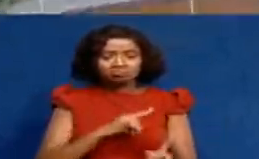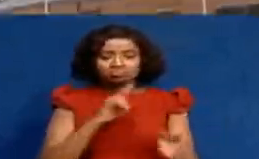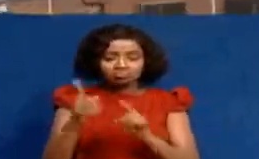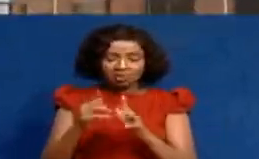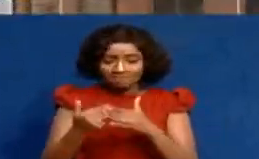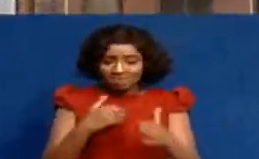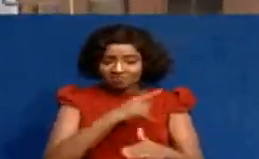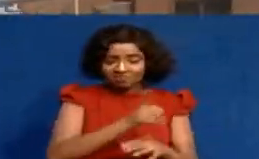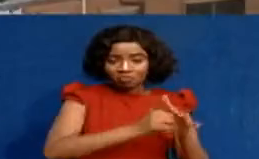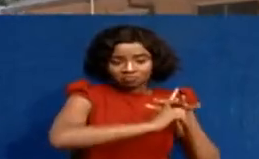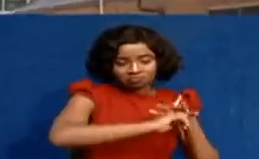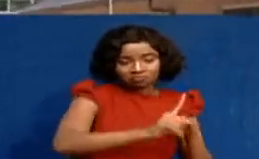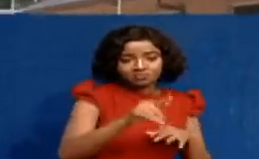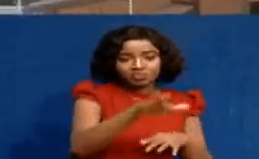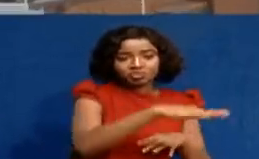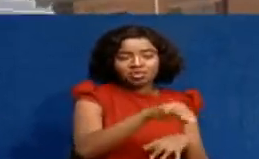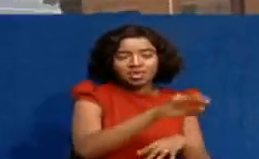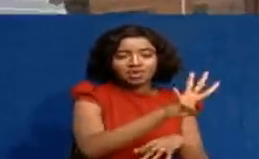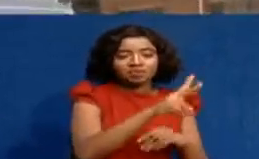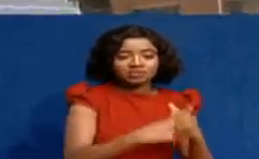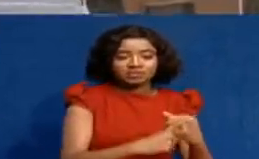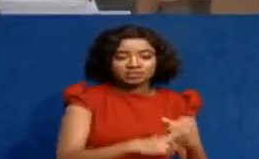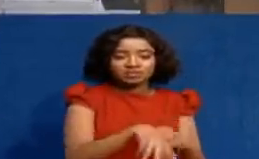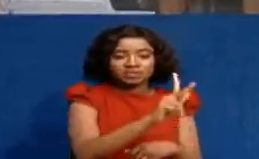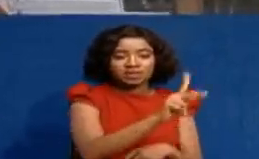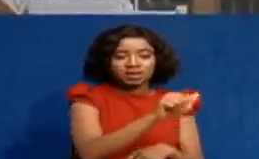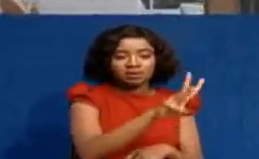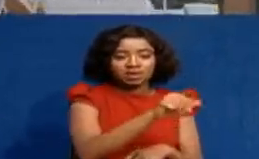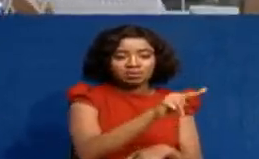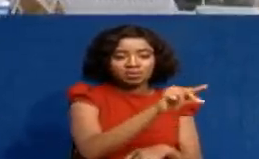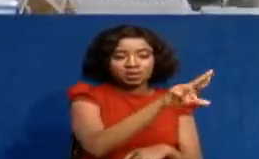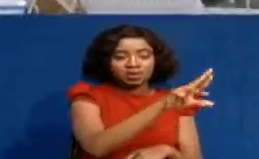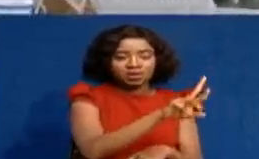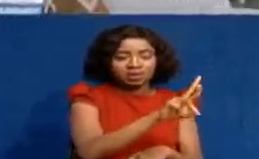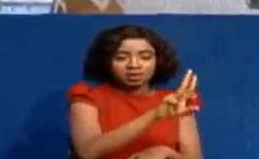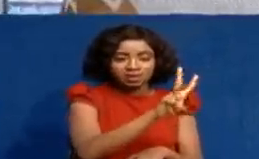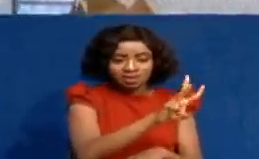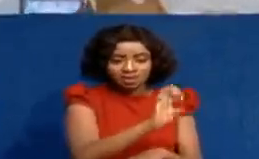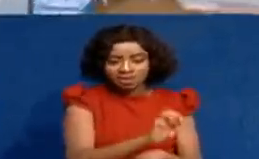gunman rode off towards Kawangware. Mazin is reported to have lost his life due to